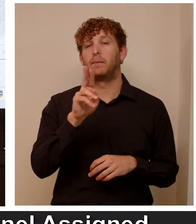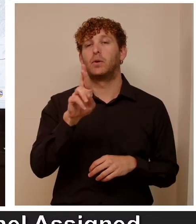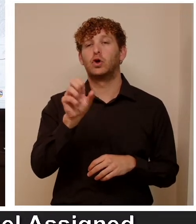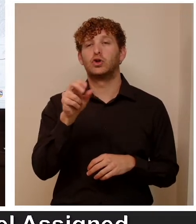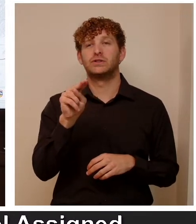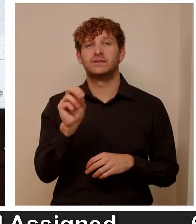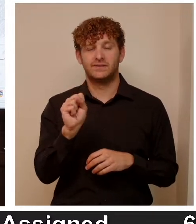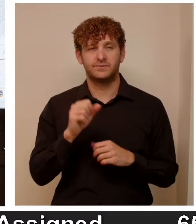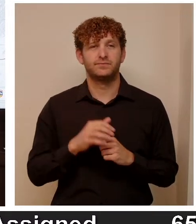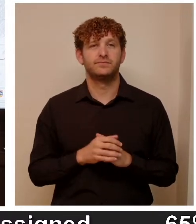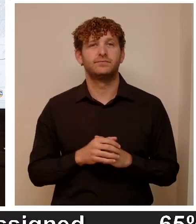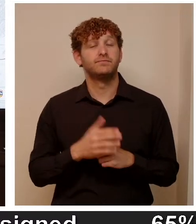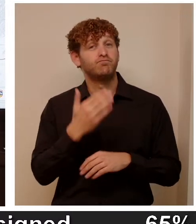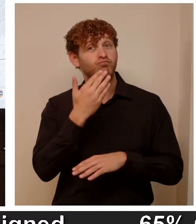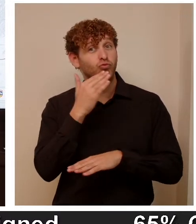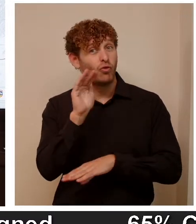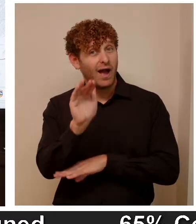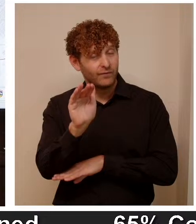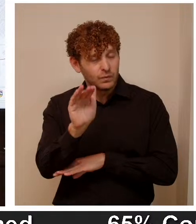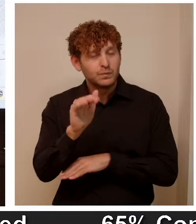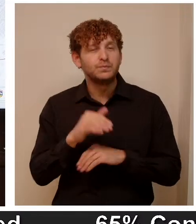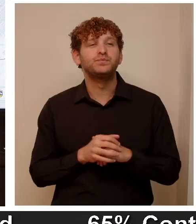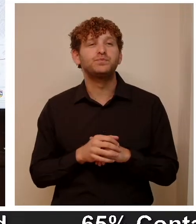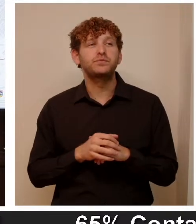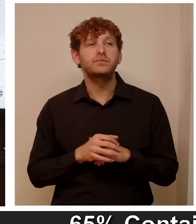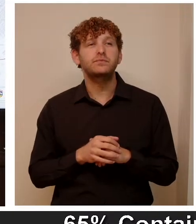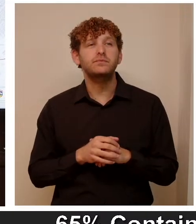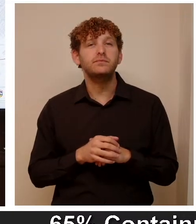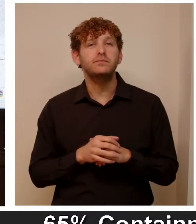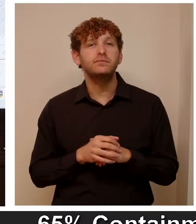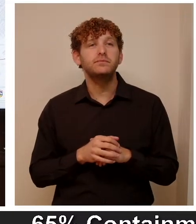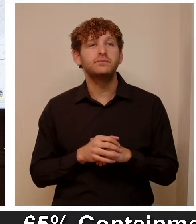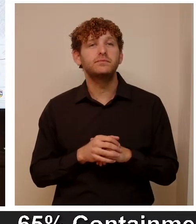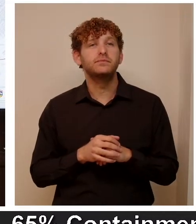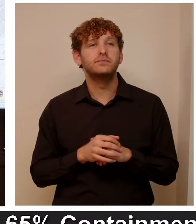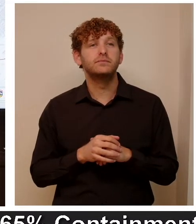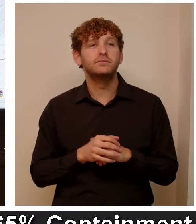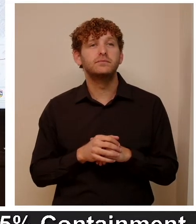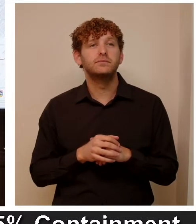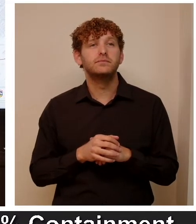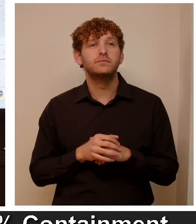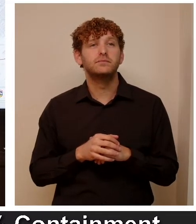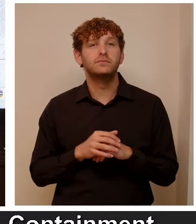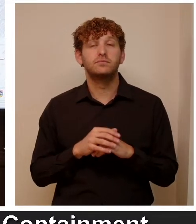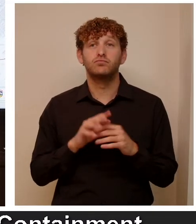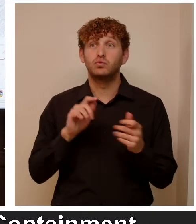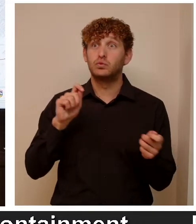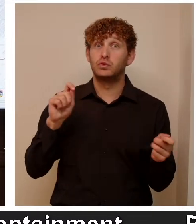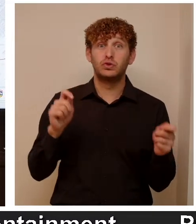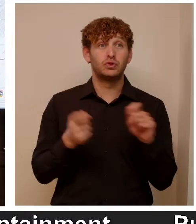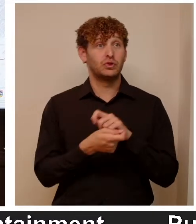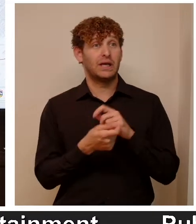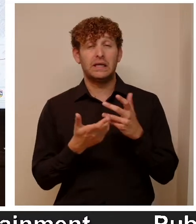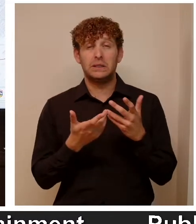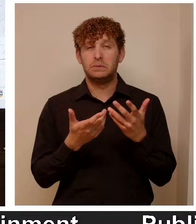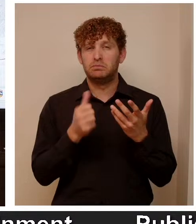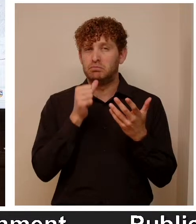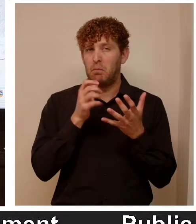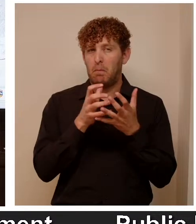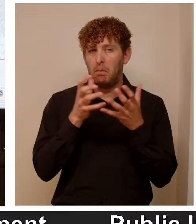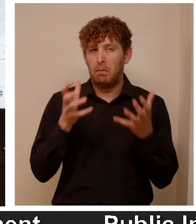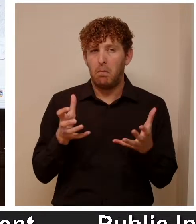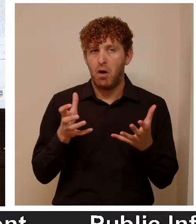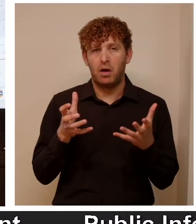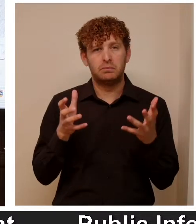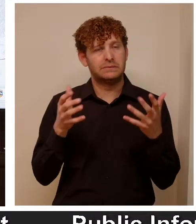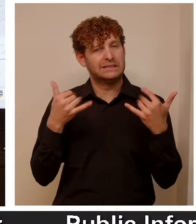Good afternoon, everybody. So no big changes, not expecting the fire to leave its current footprint.